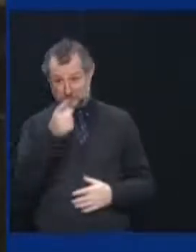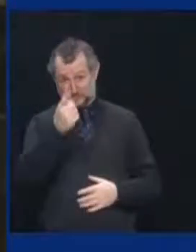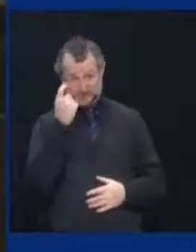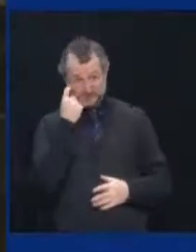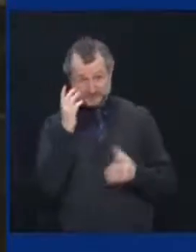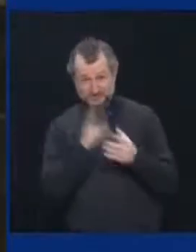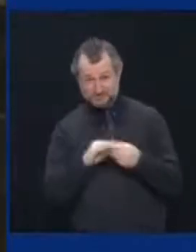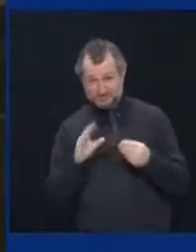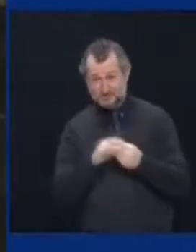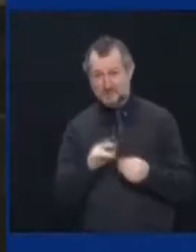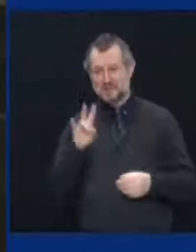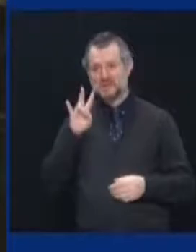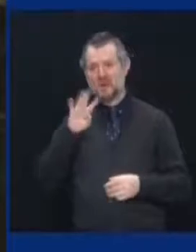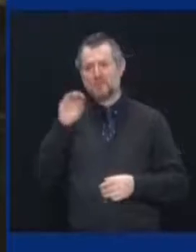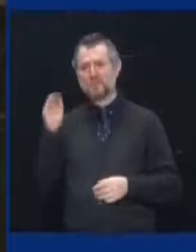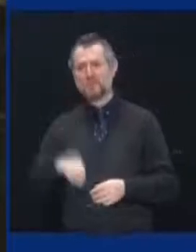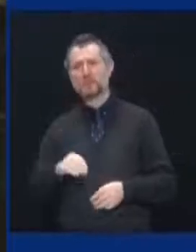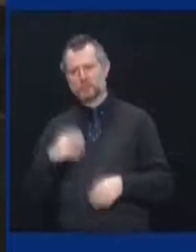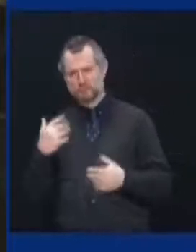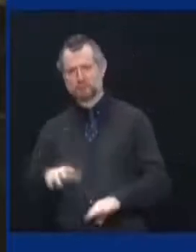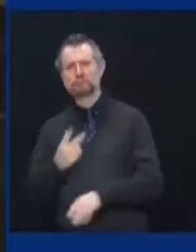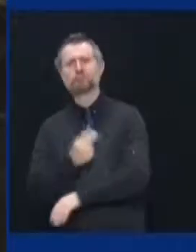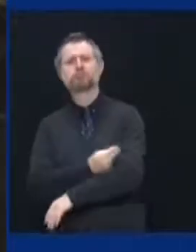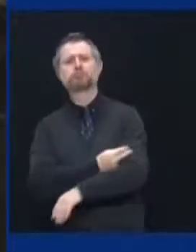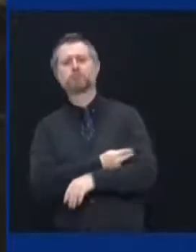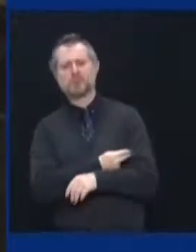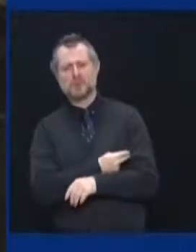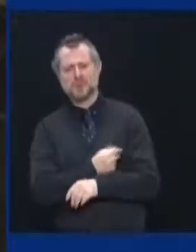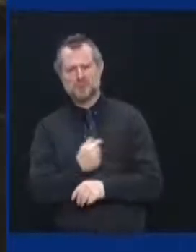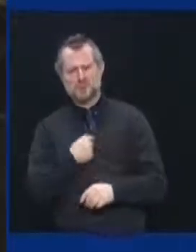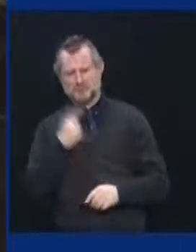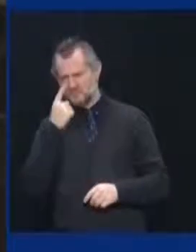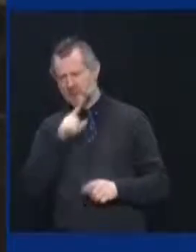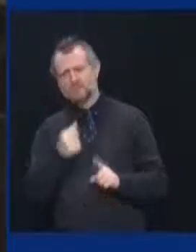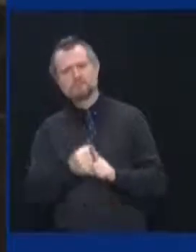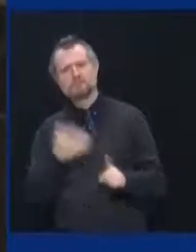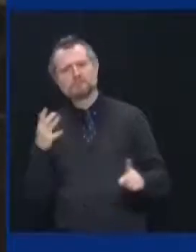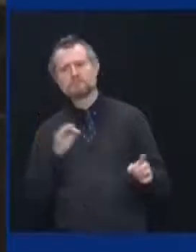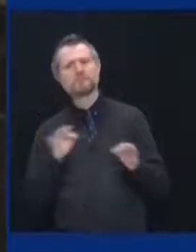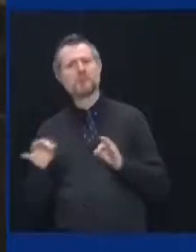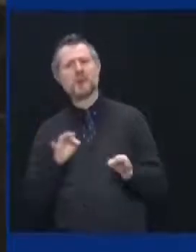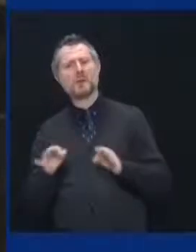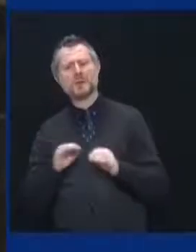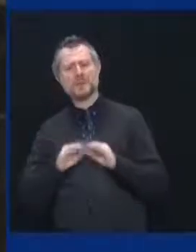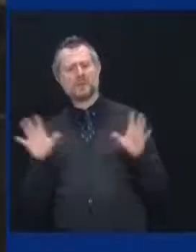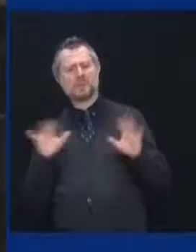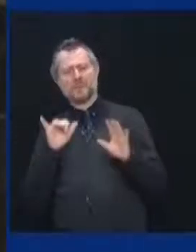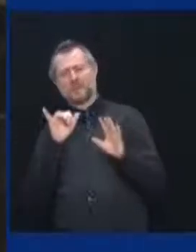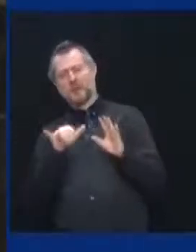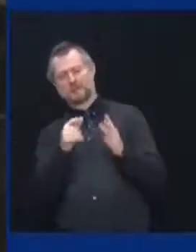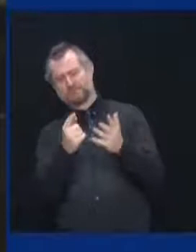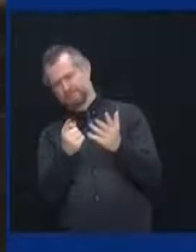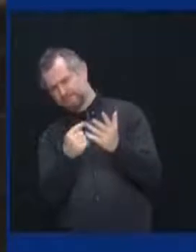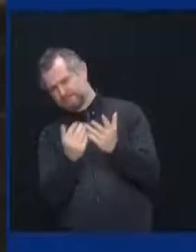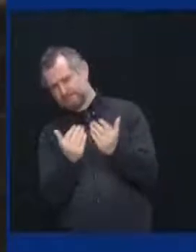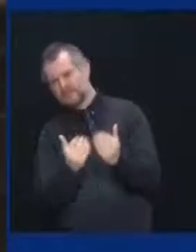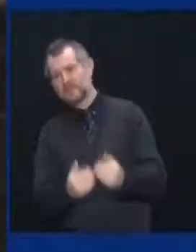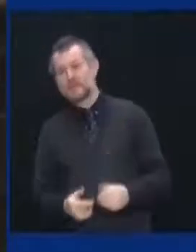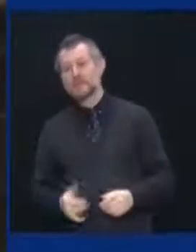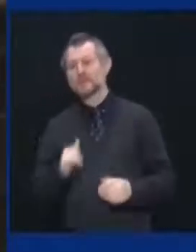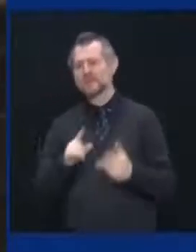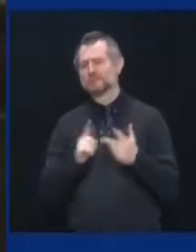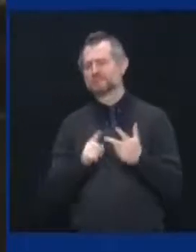had 74%, put in arms. Can you folks explain or clarify that? And finally, on the Stony